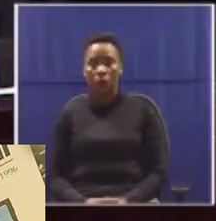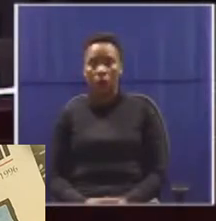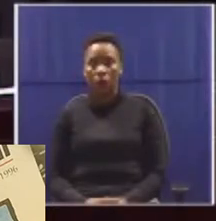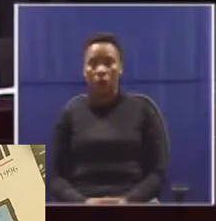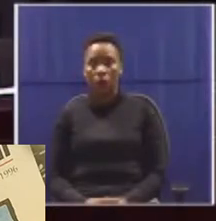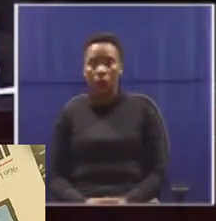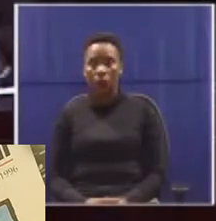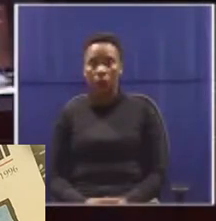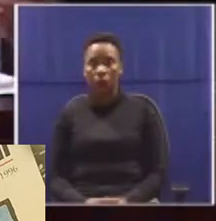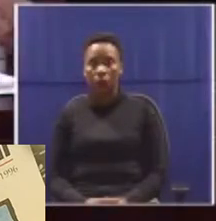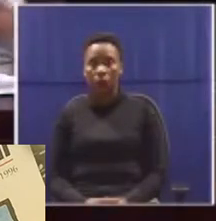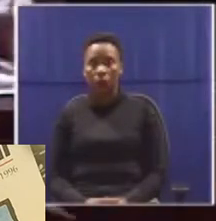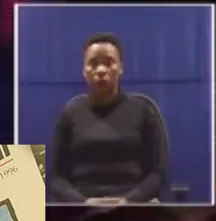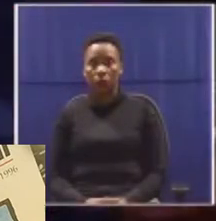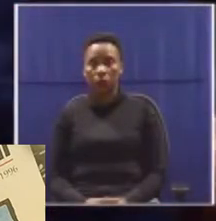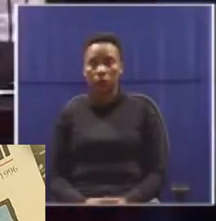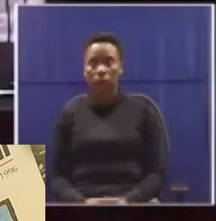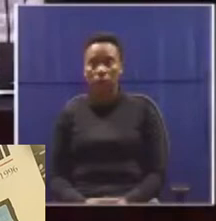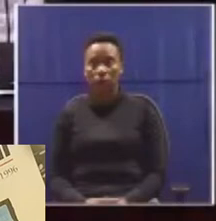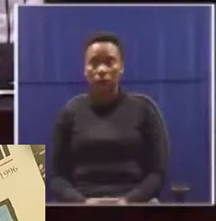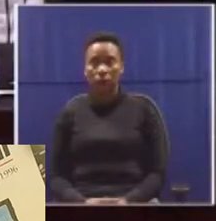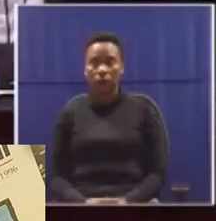a donkey